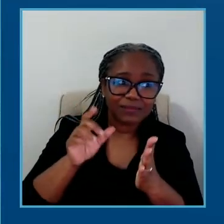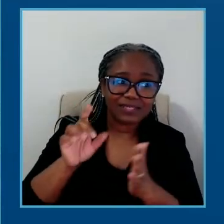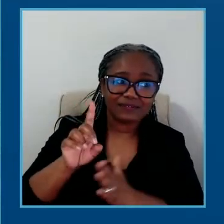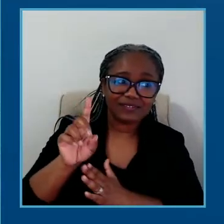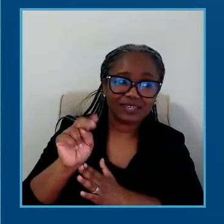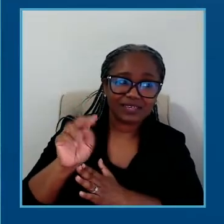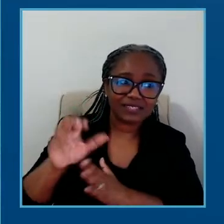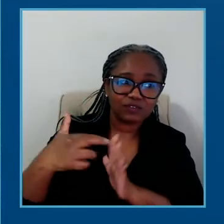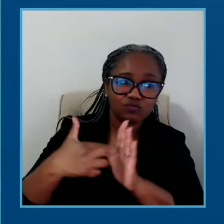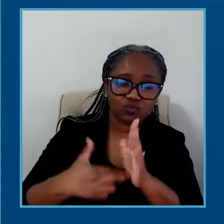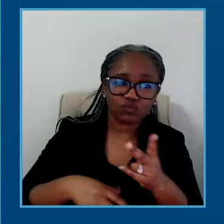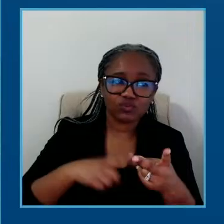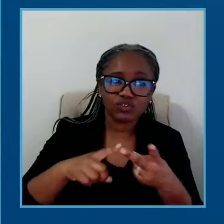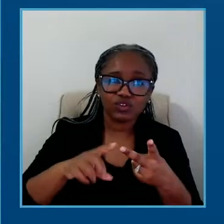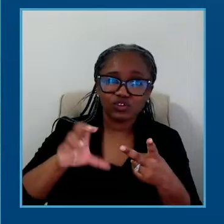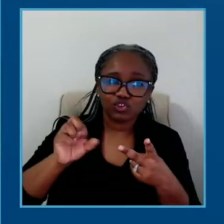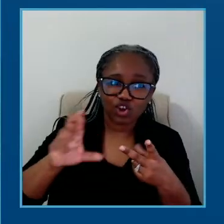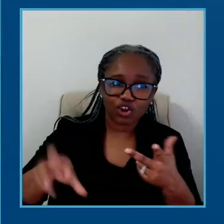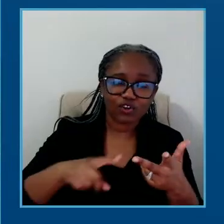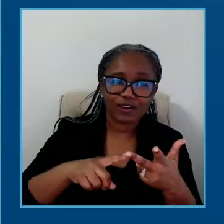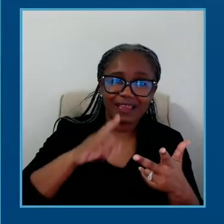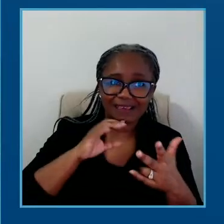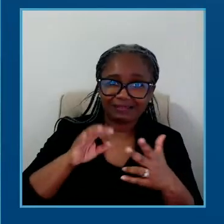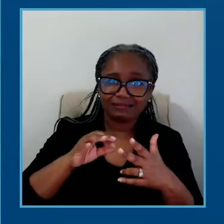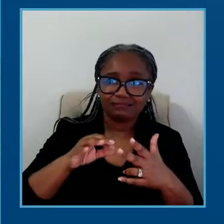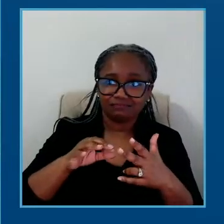to vote that you've just gone over?